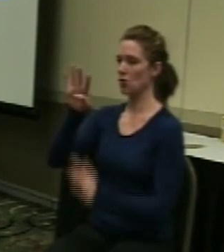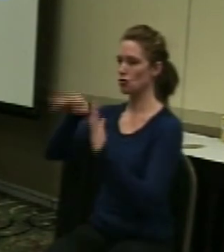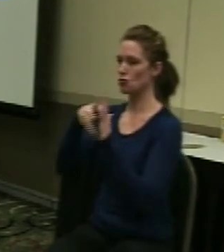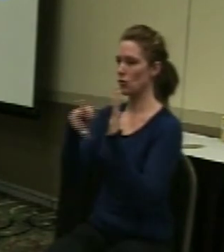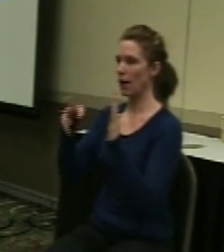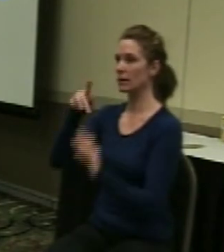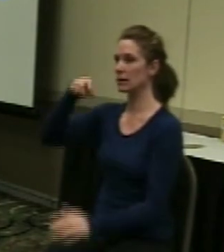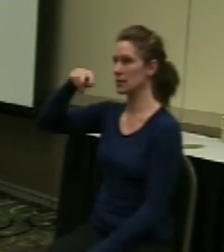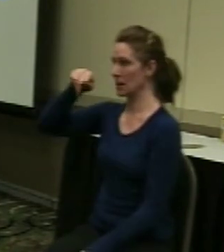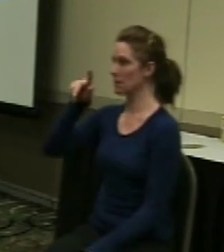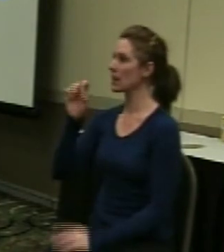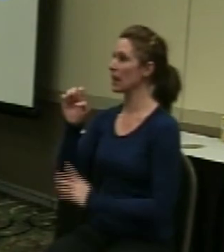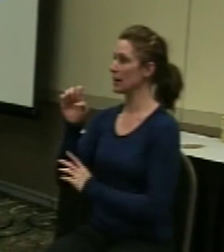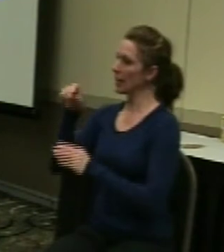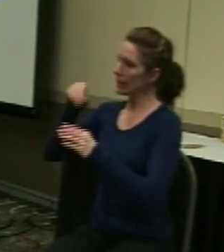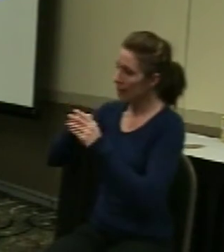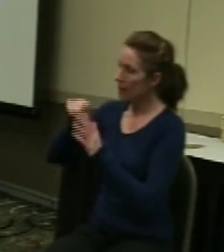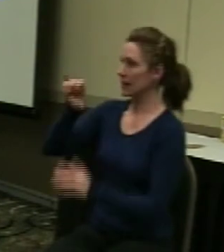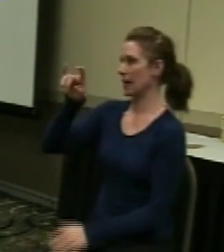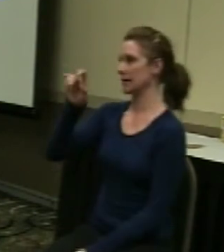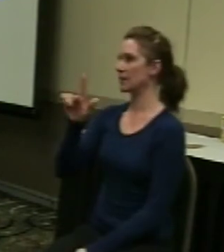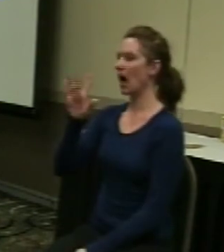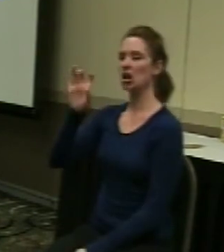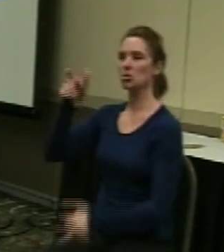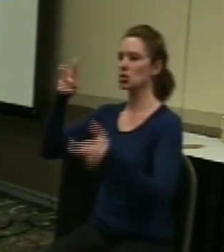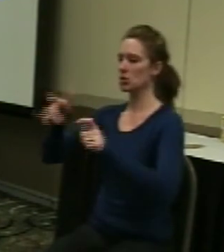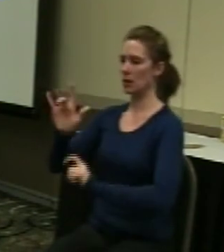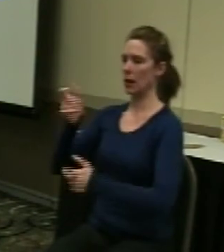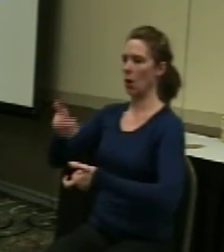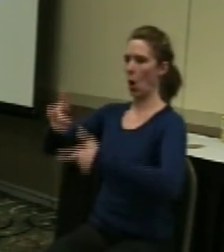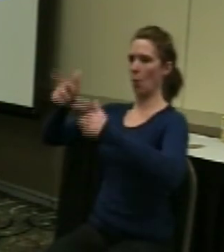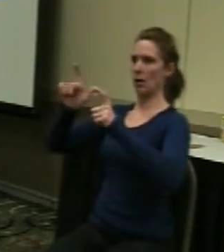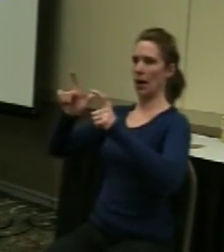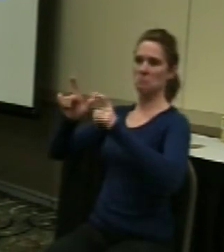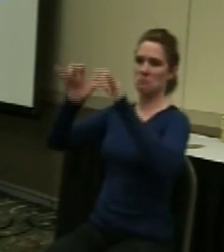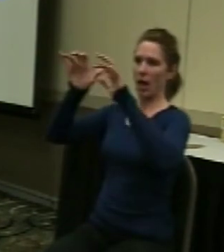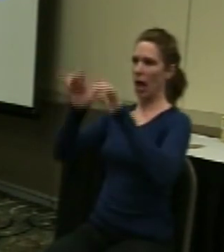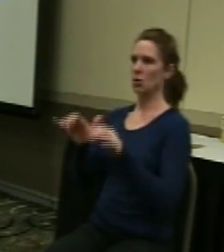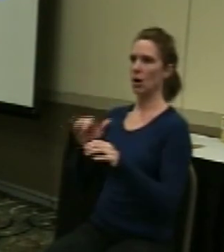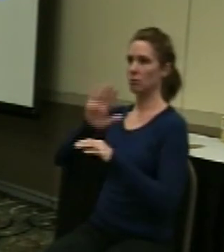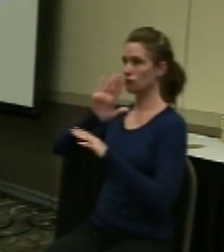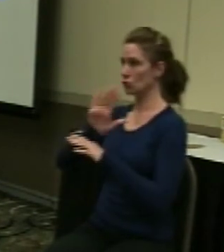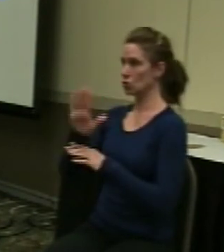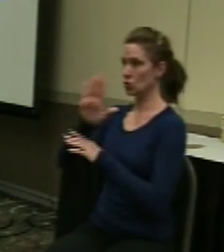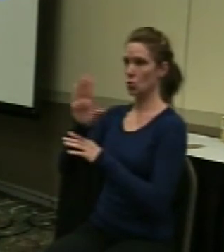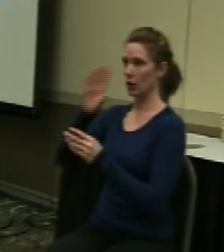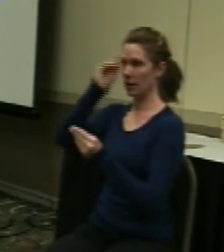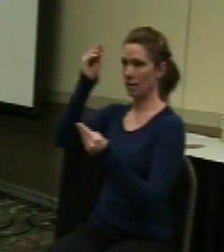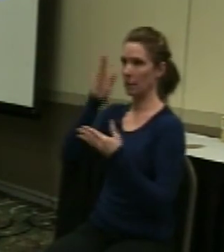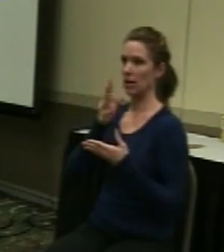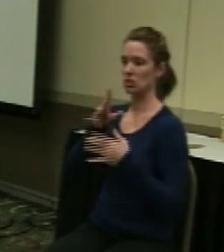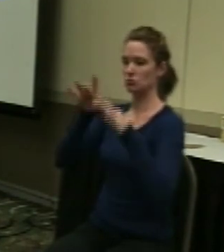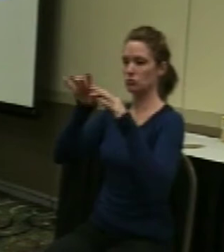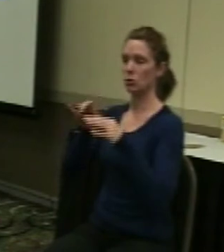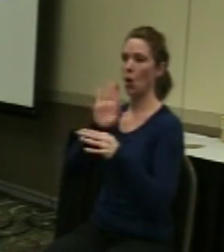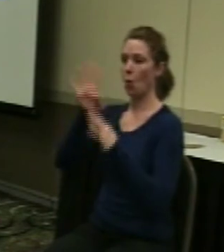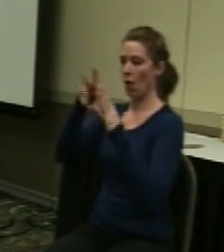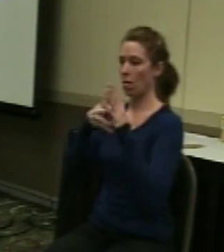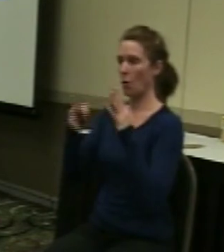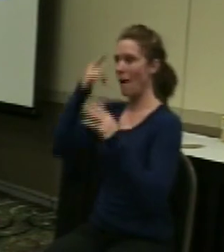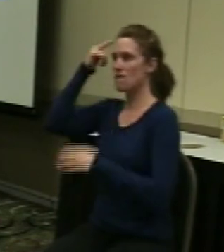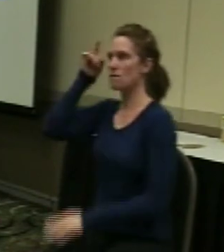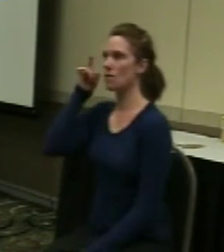in Excel that you could just open up and enter in your data, and it will graph it for